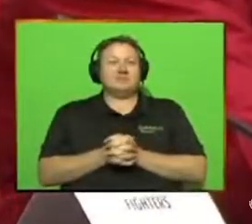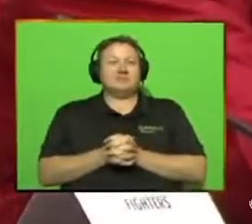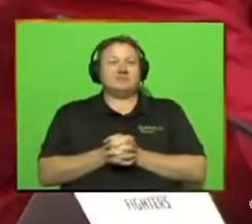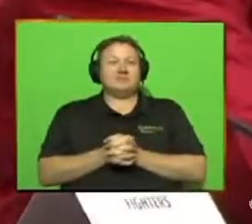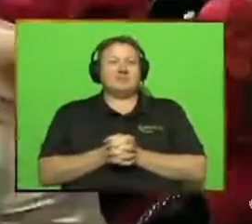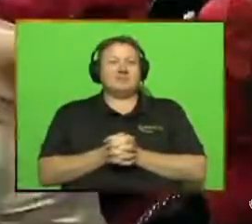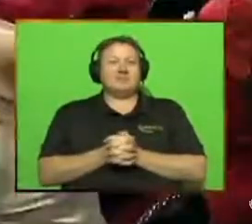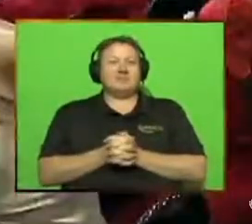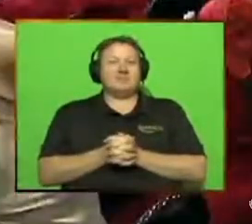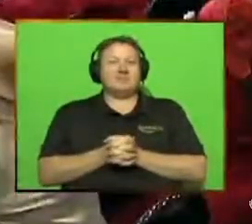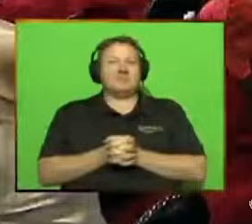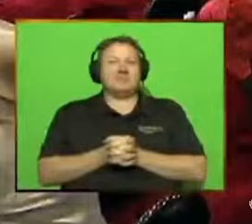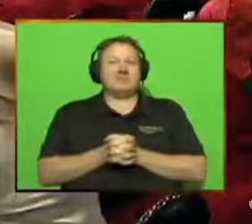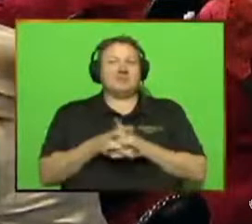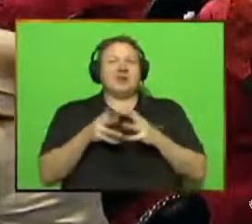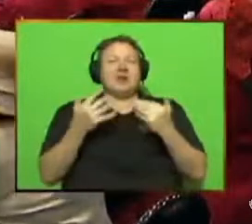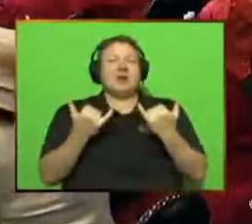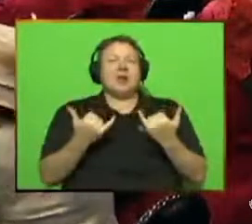I now